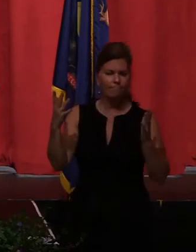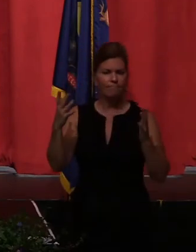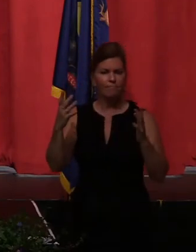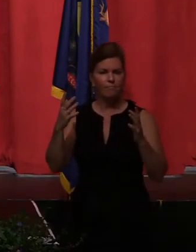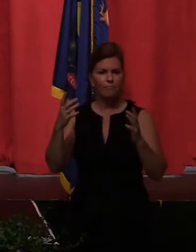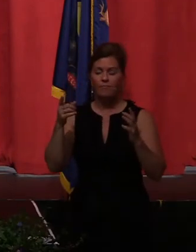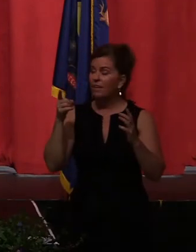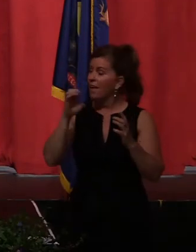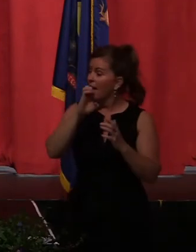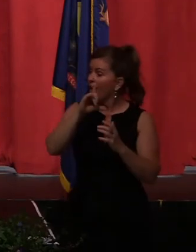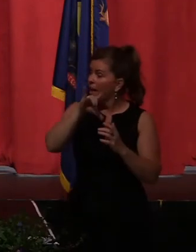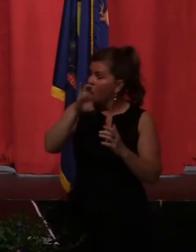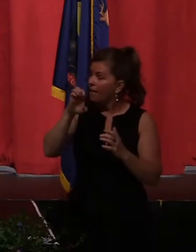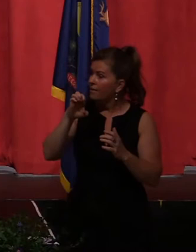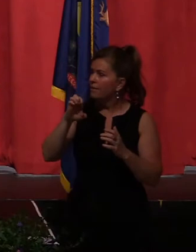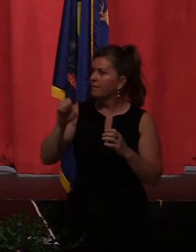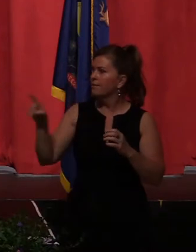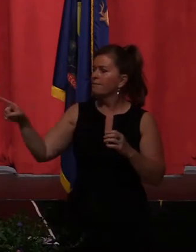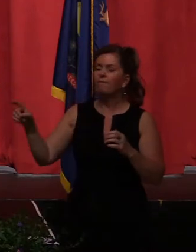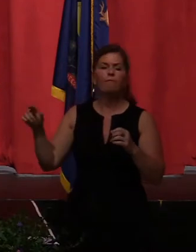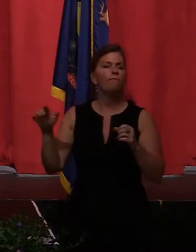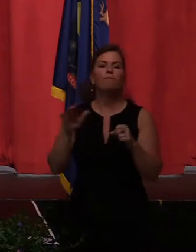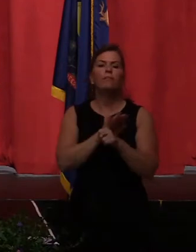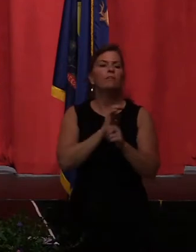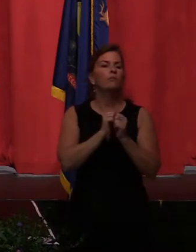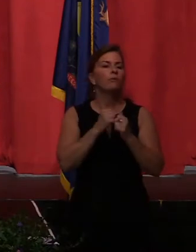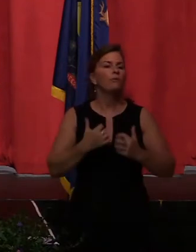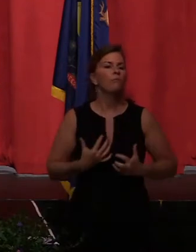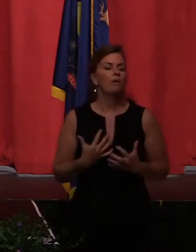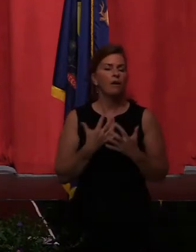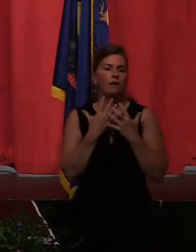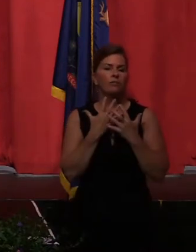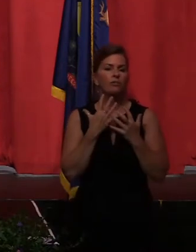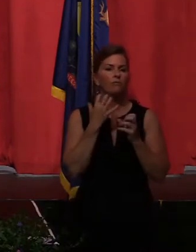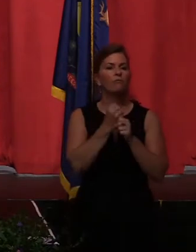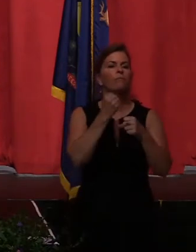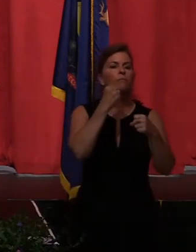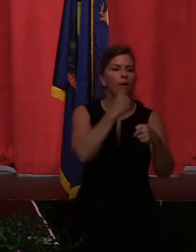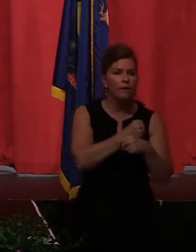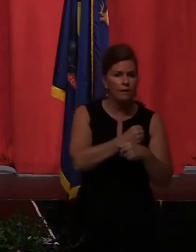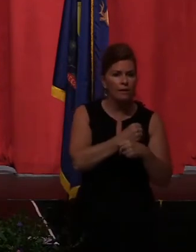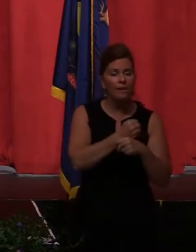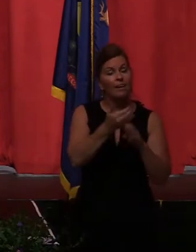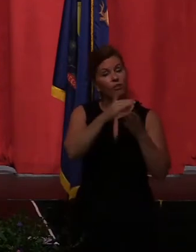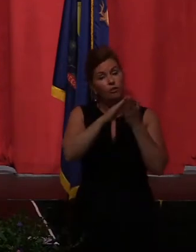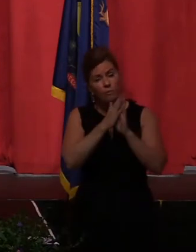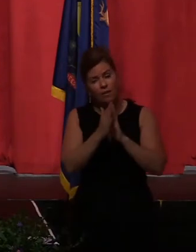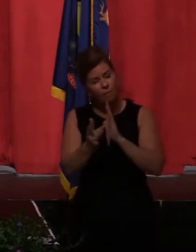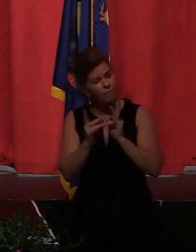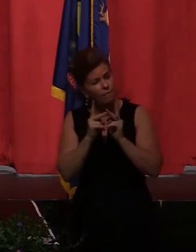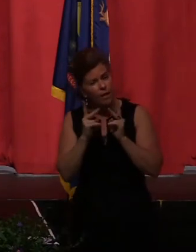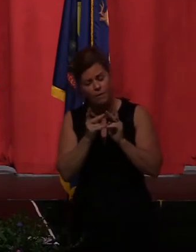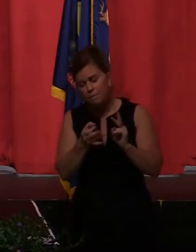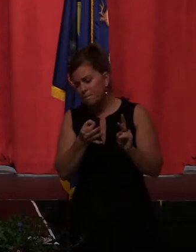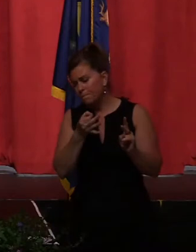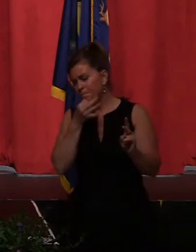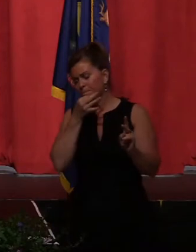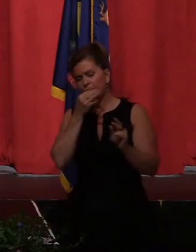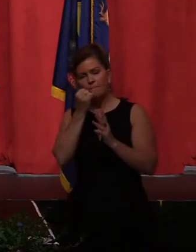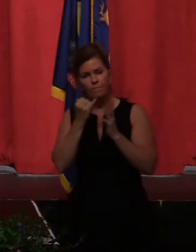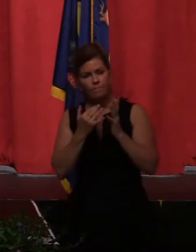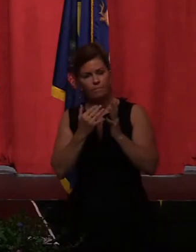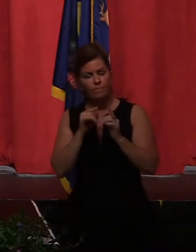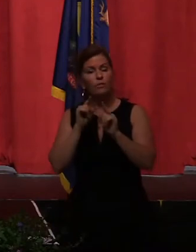has continued to be consumed with her passion for making and has grown into an accomplished artist who will be attending